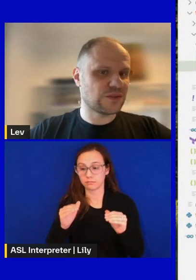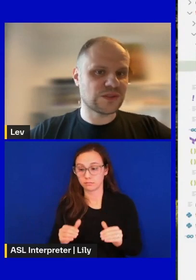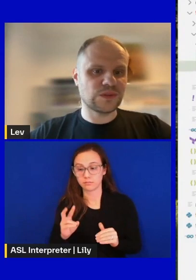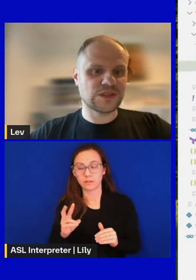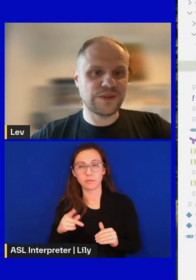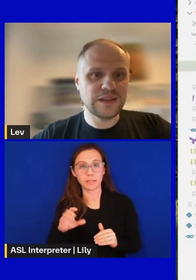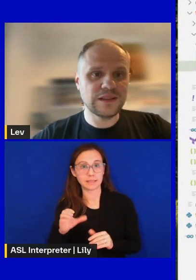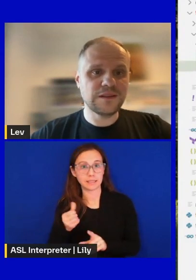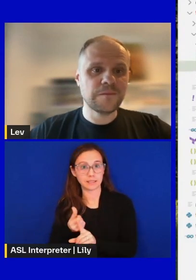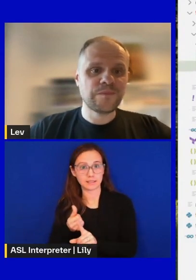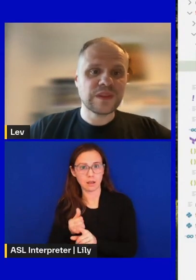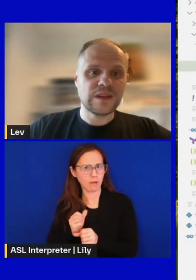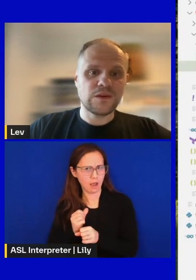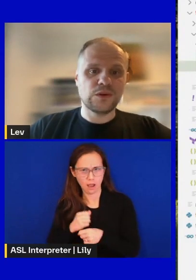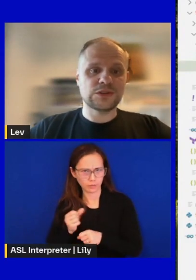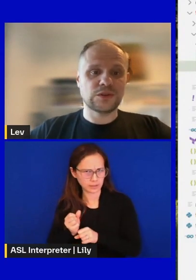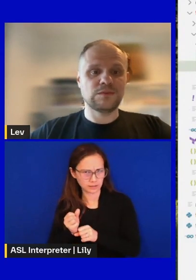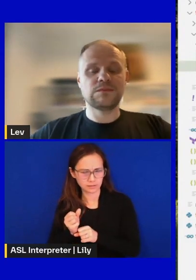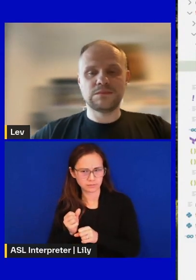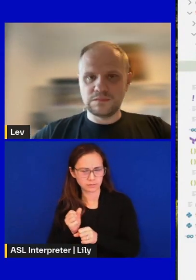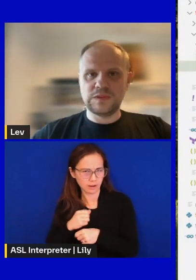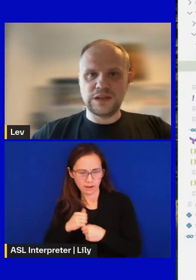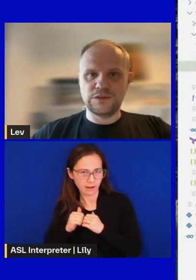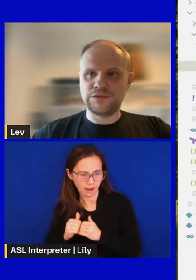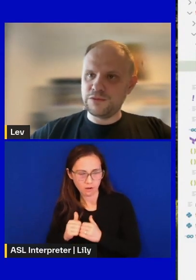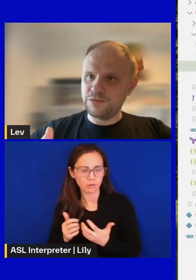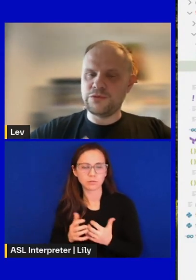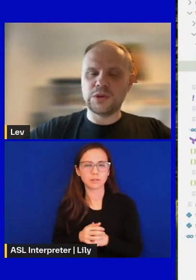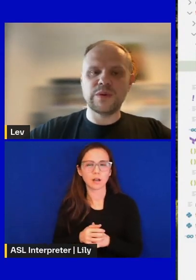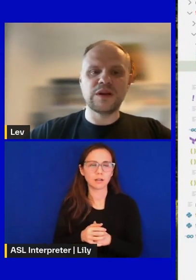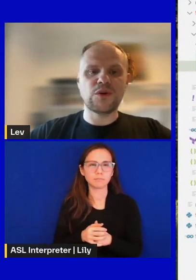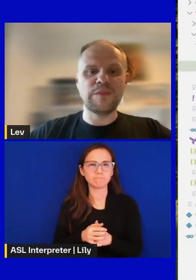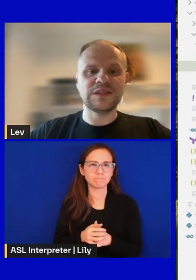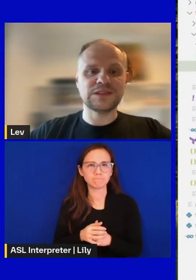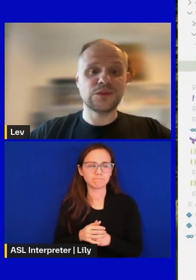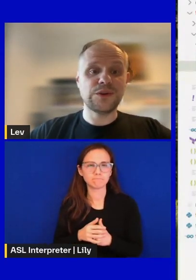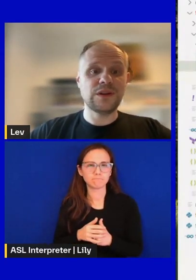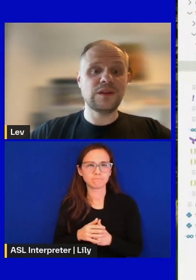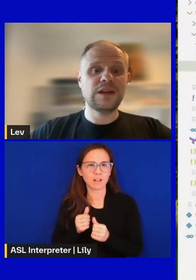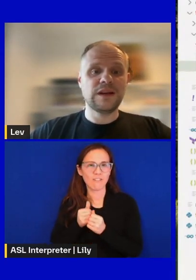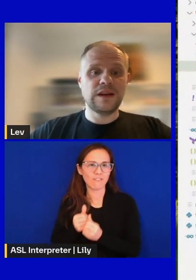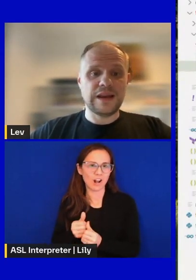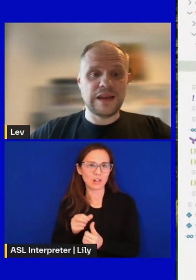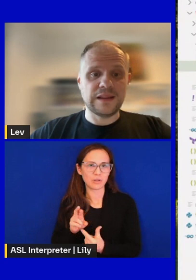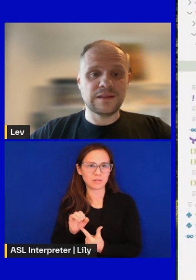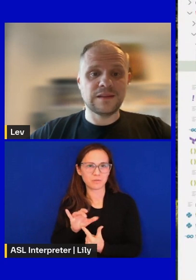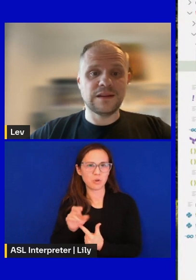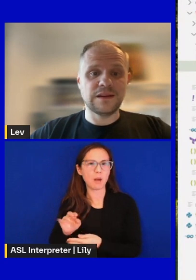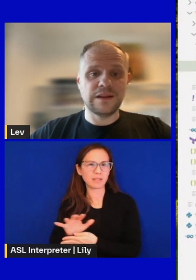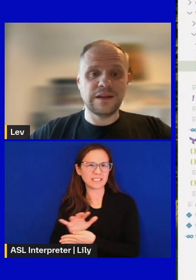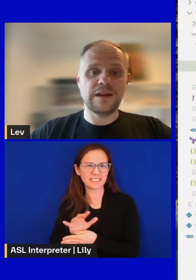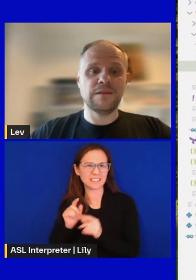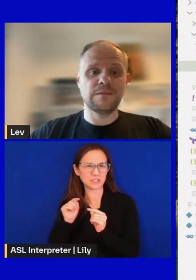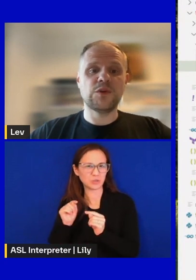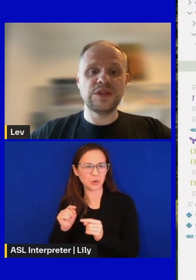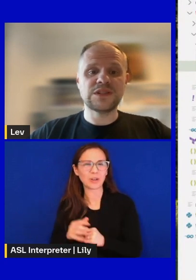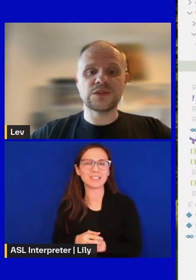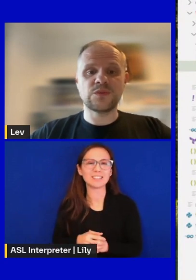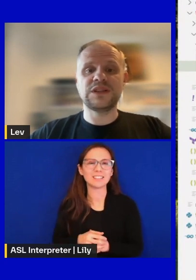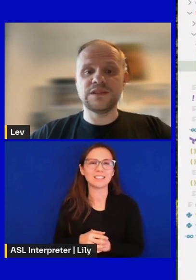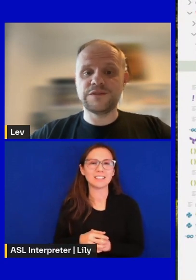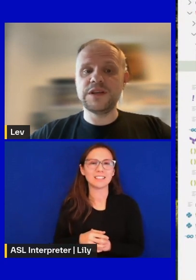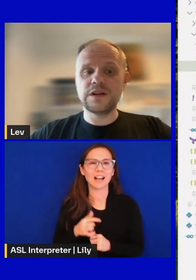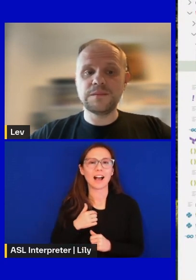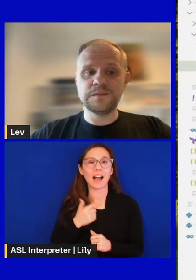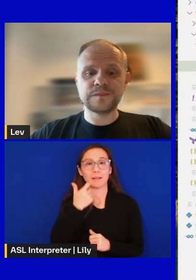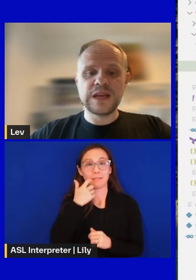VPC resource was created, also kind of following Robin's tutorial, I added a resource